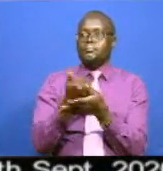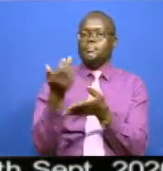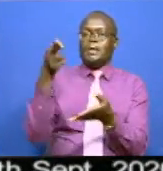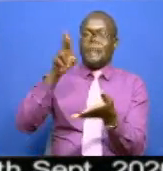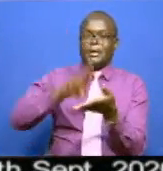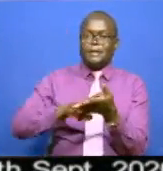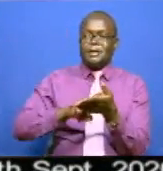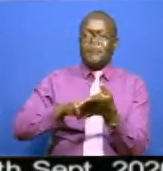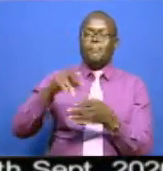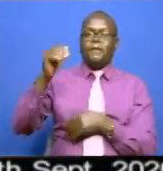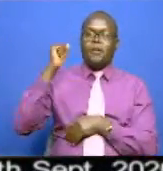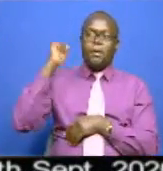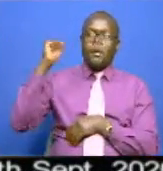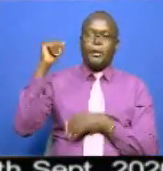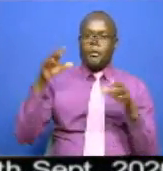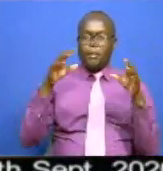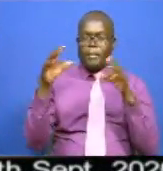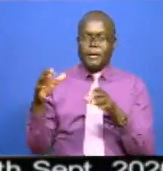Political Parties.